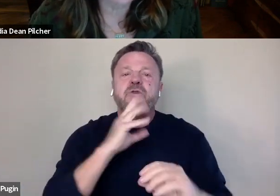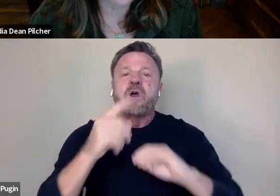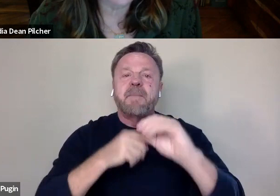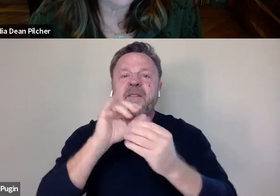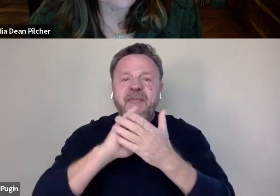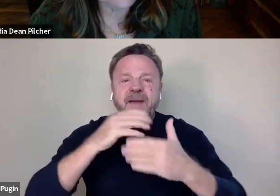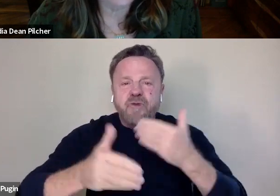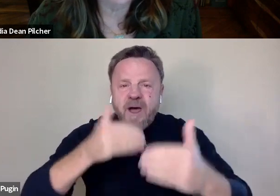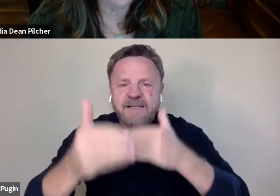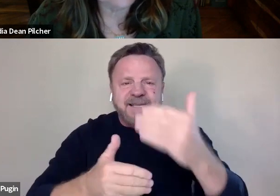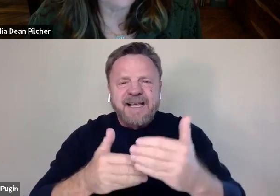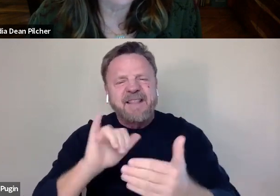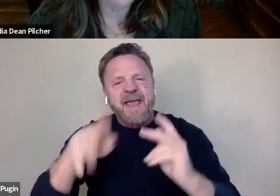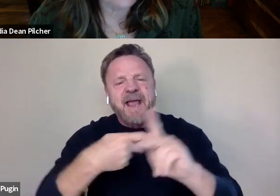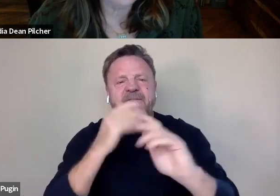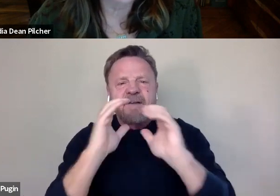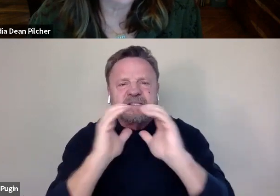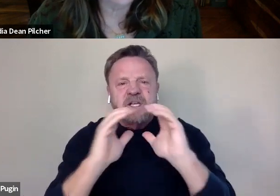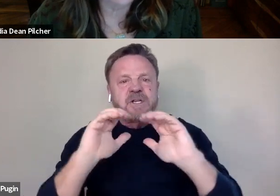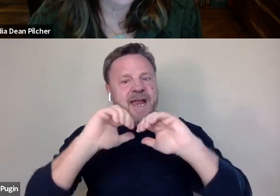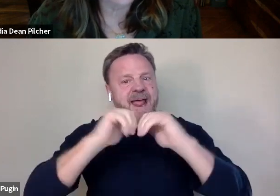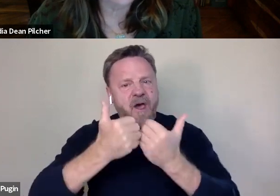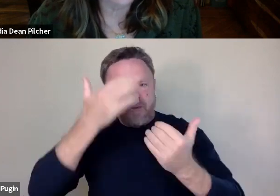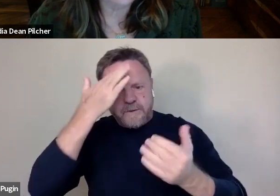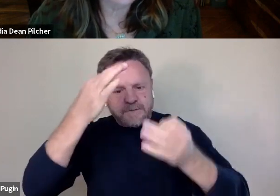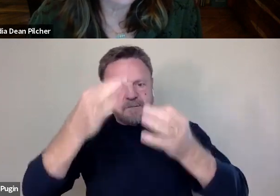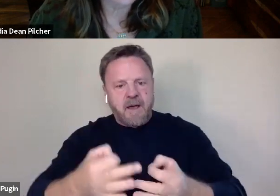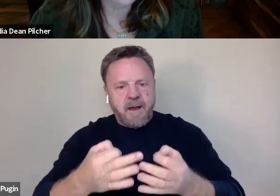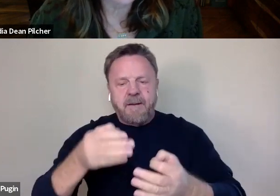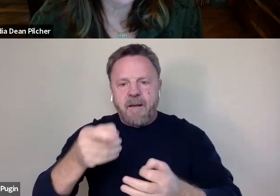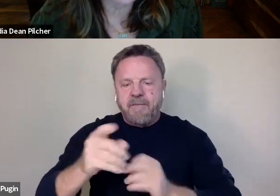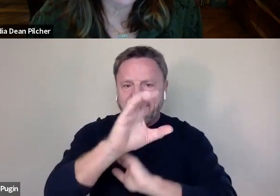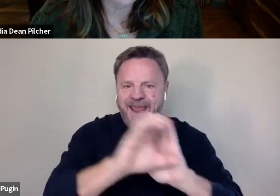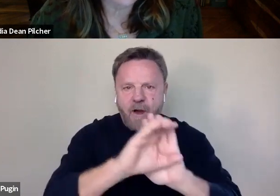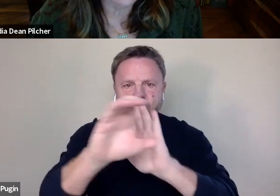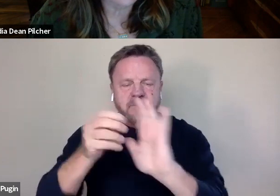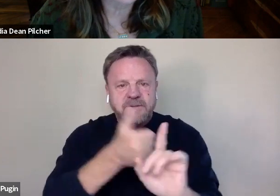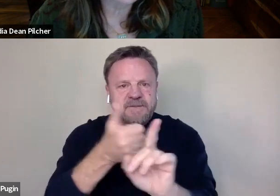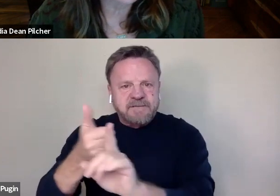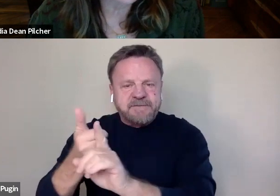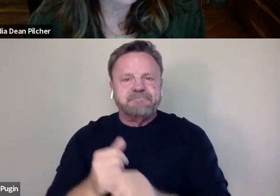those conversations and how you landed on the characters?